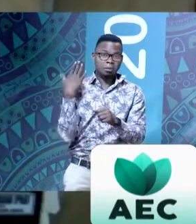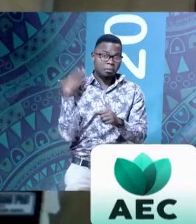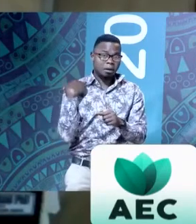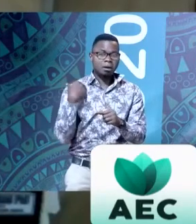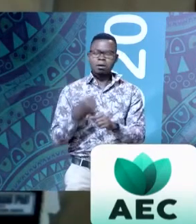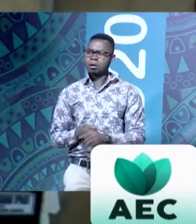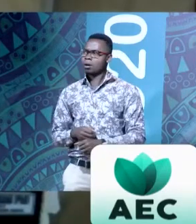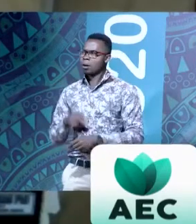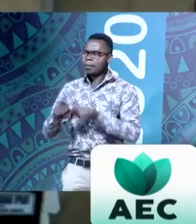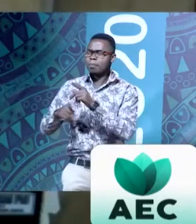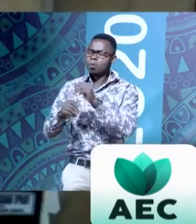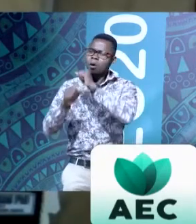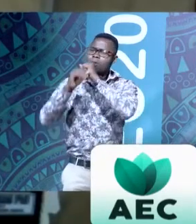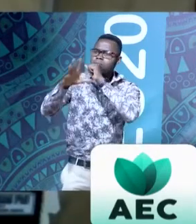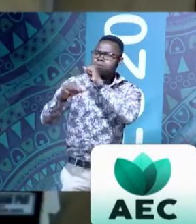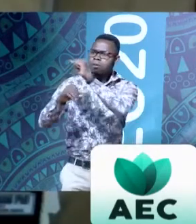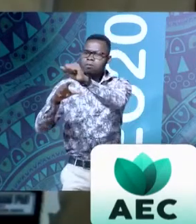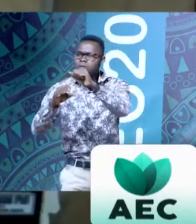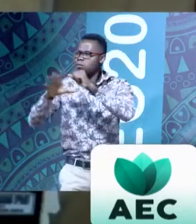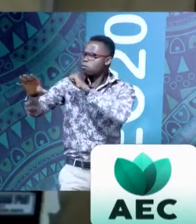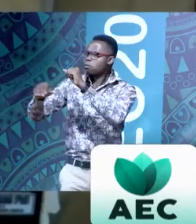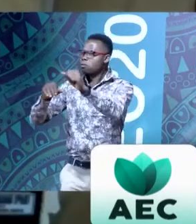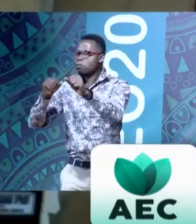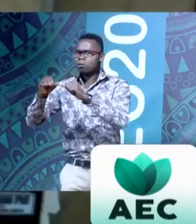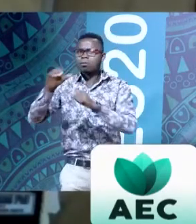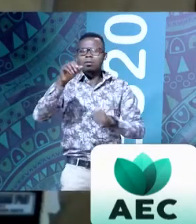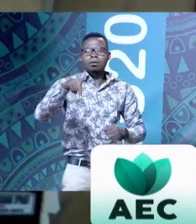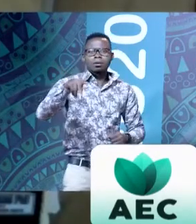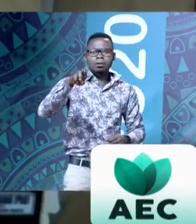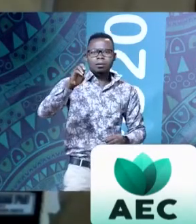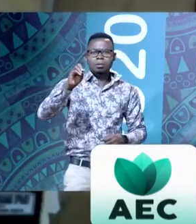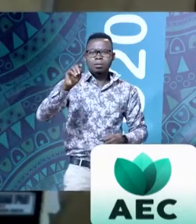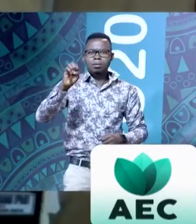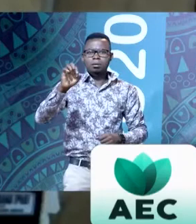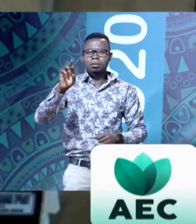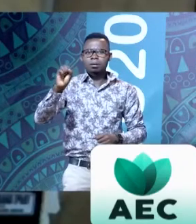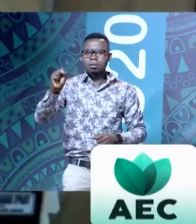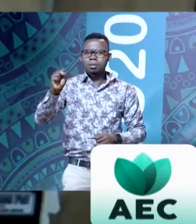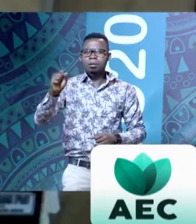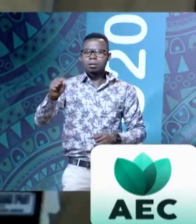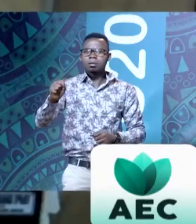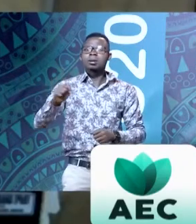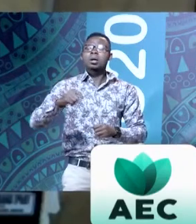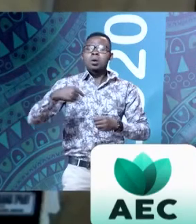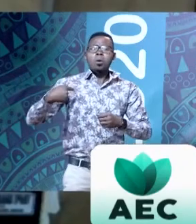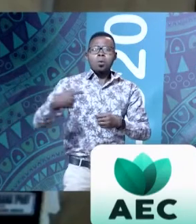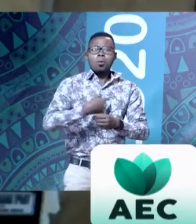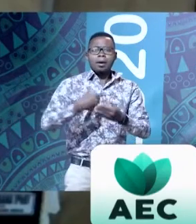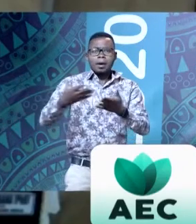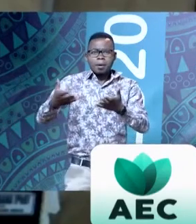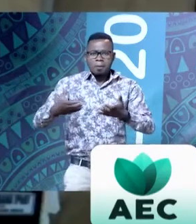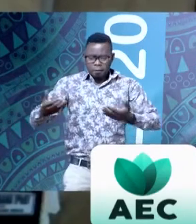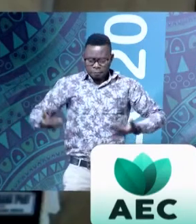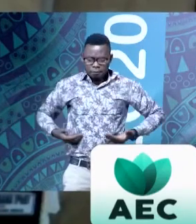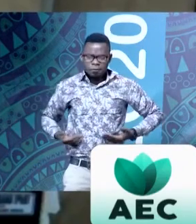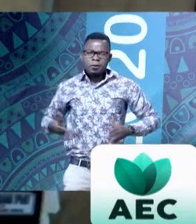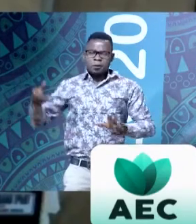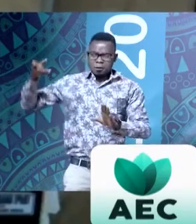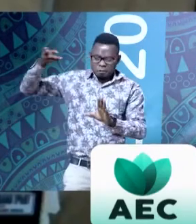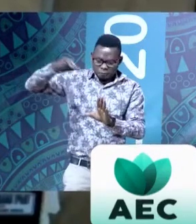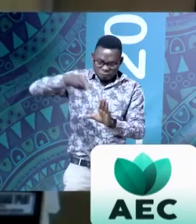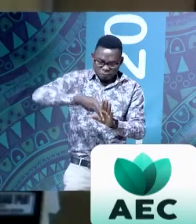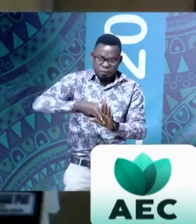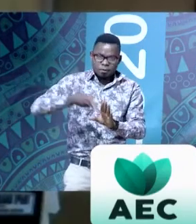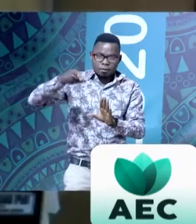a lesson for the entire continent of Africa. We need to socialize, we need to prepare the youth to